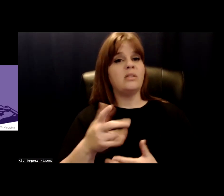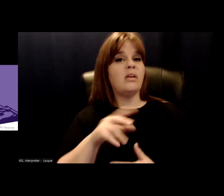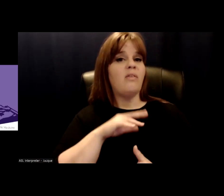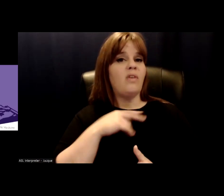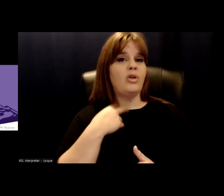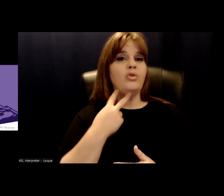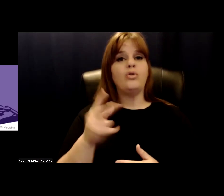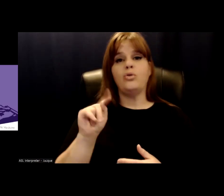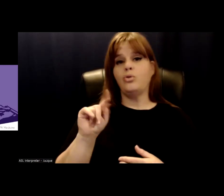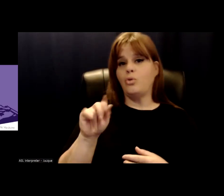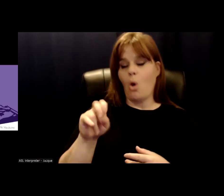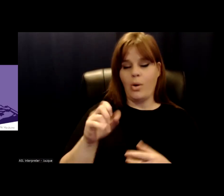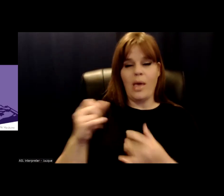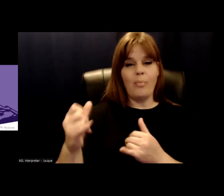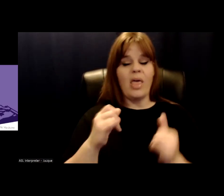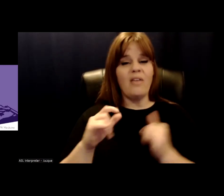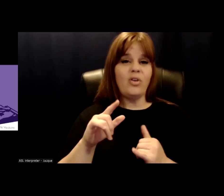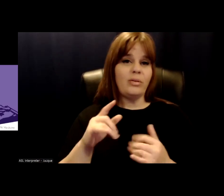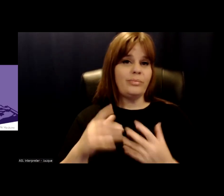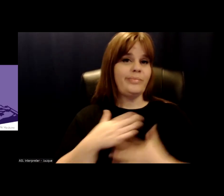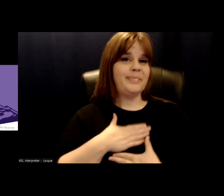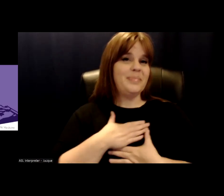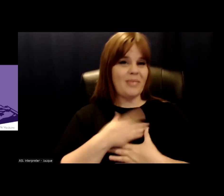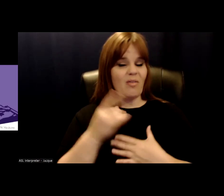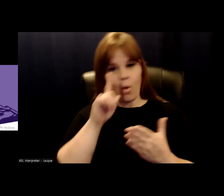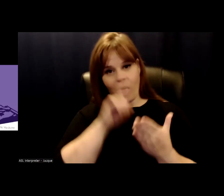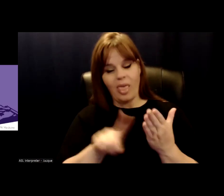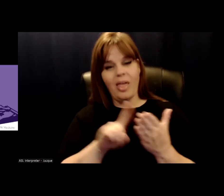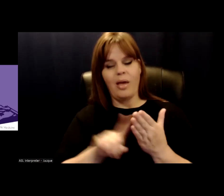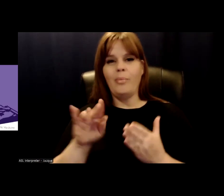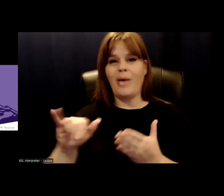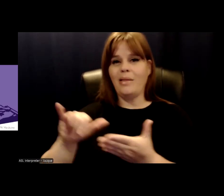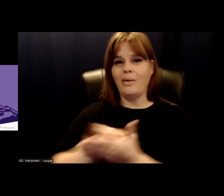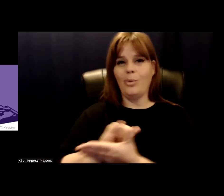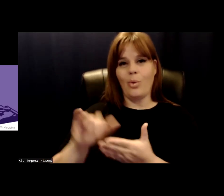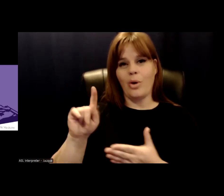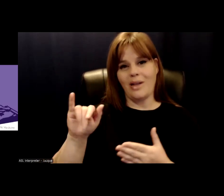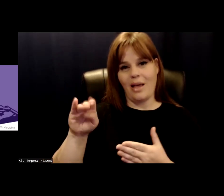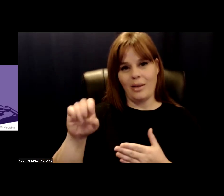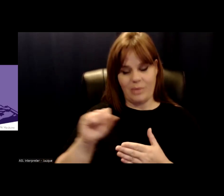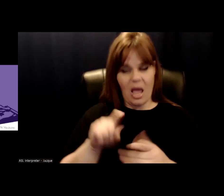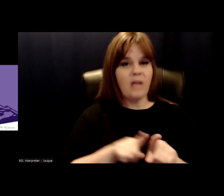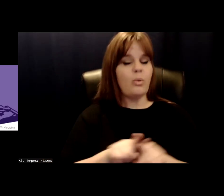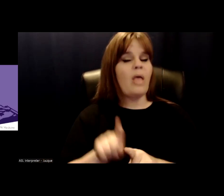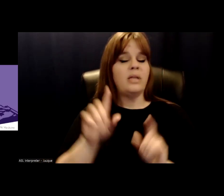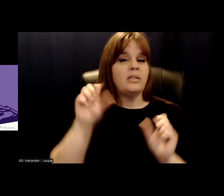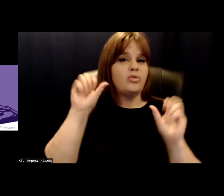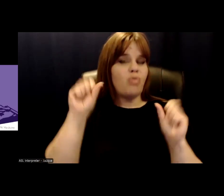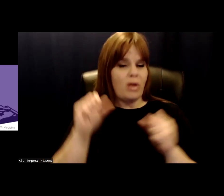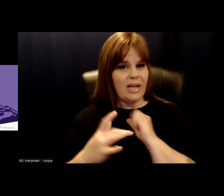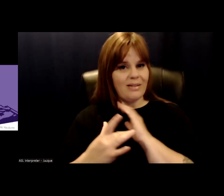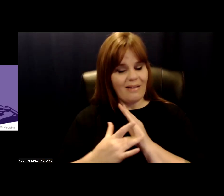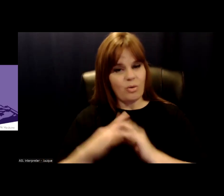zest for exploration by the New York Times, as well as his extraordinary technical and musical